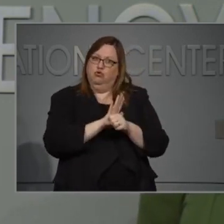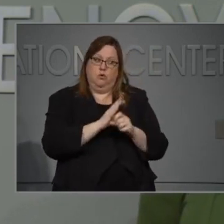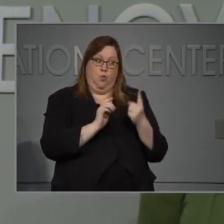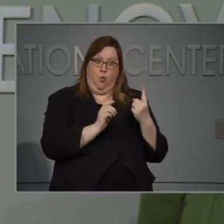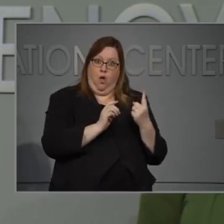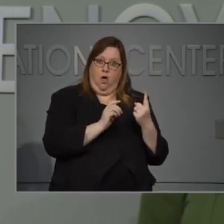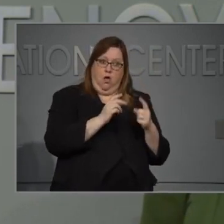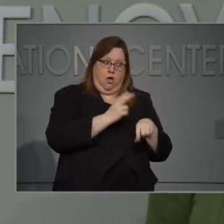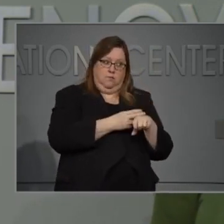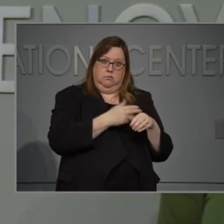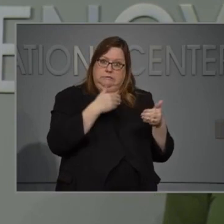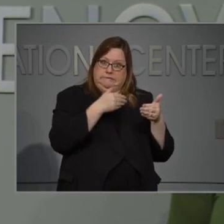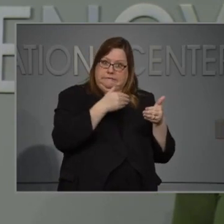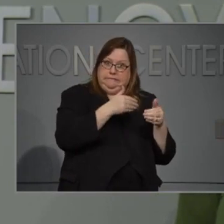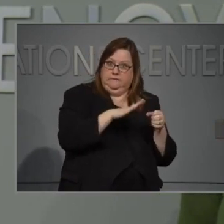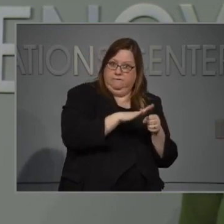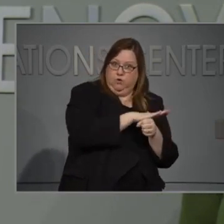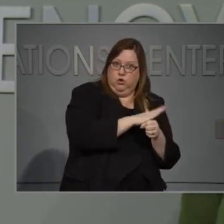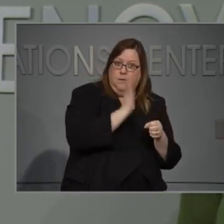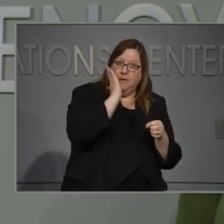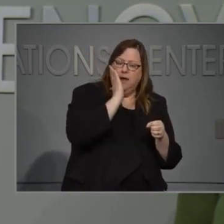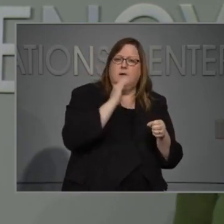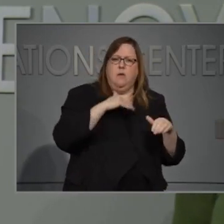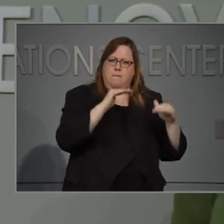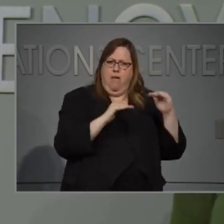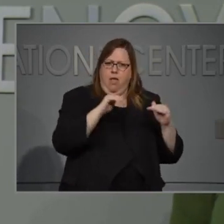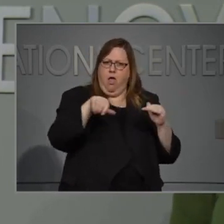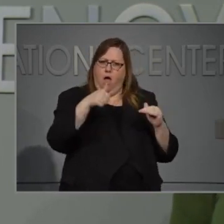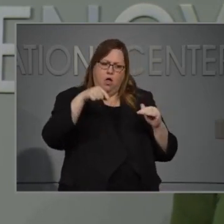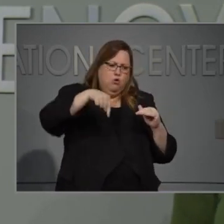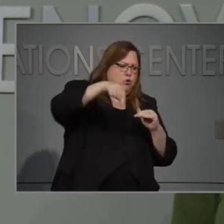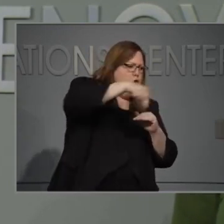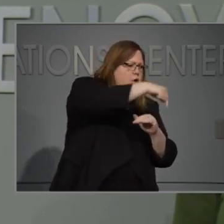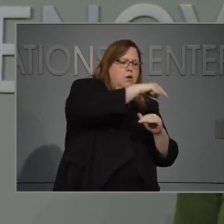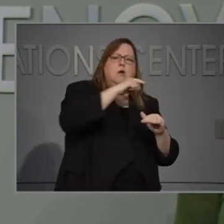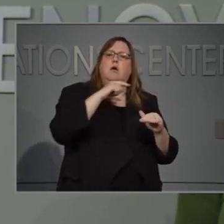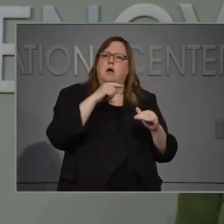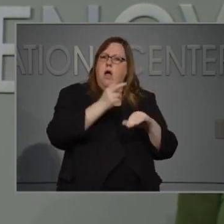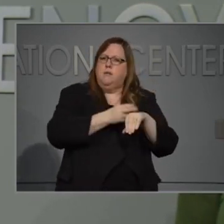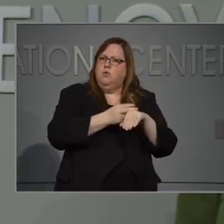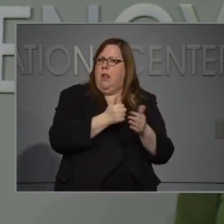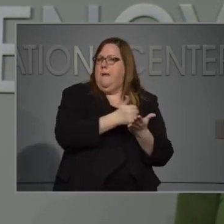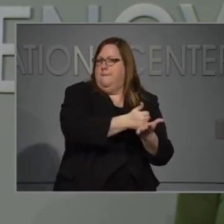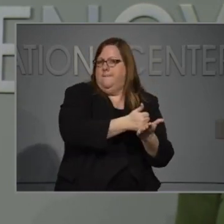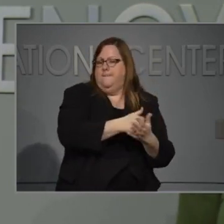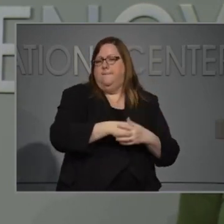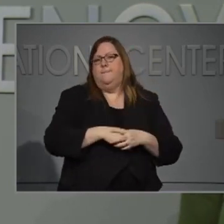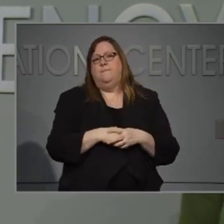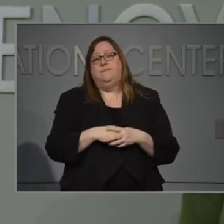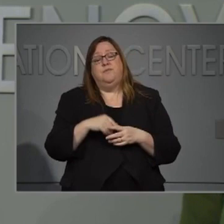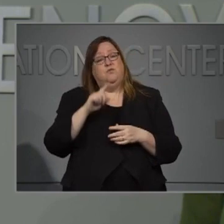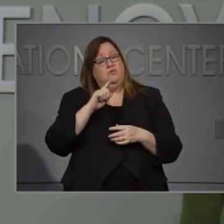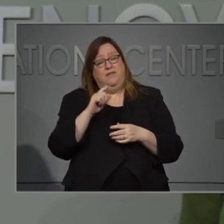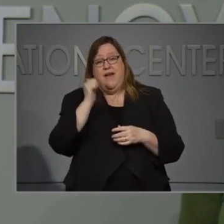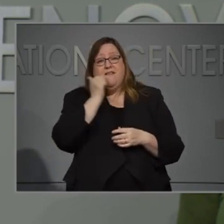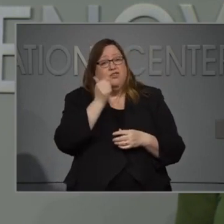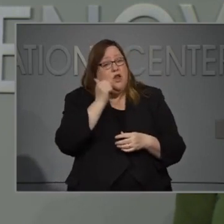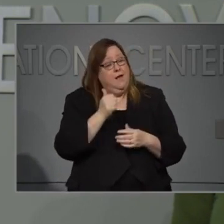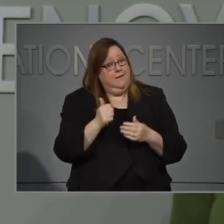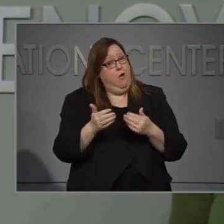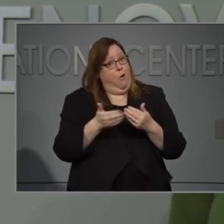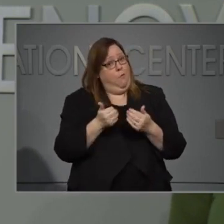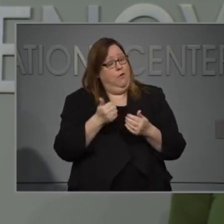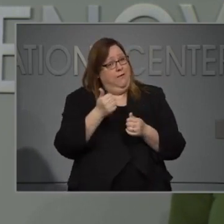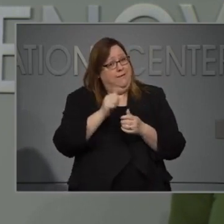can we balance that out between hospitals? So again, we are trying on a daily, frankly, hourly basis to understand what's happening